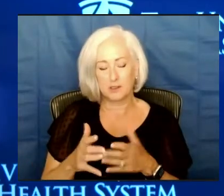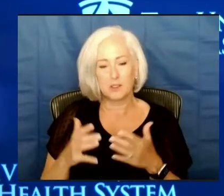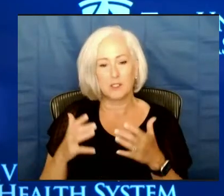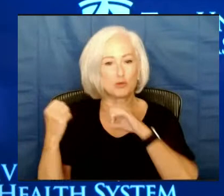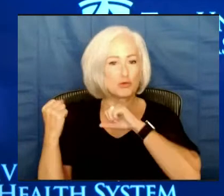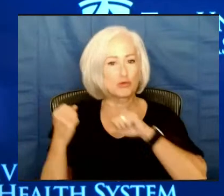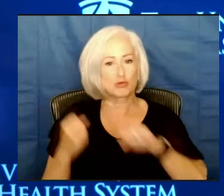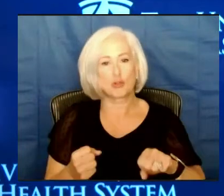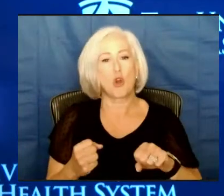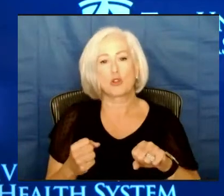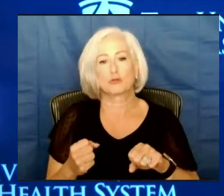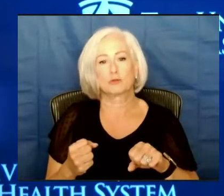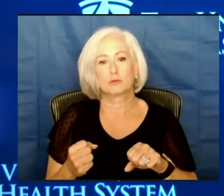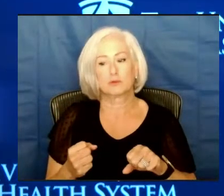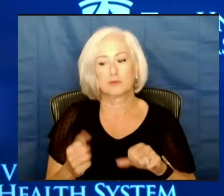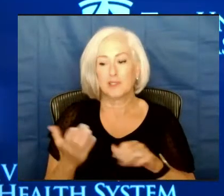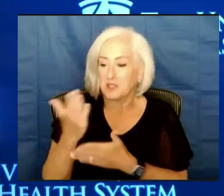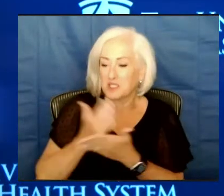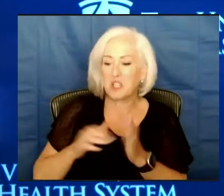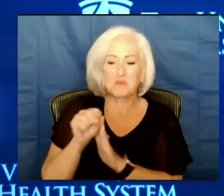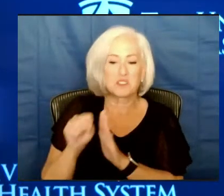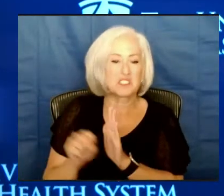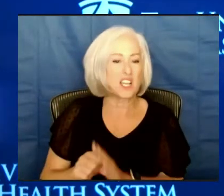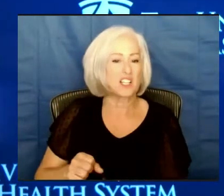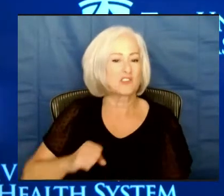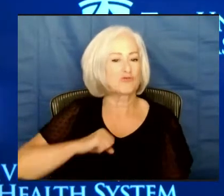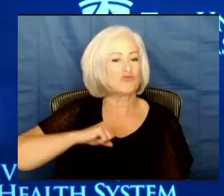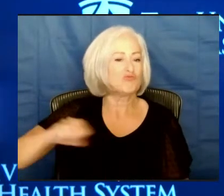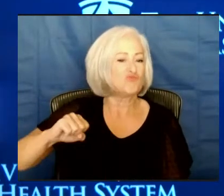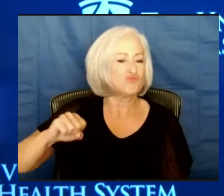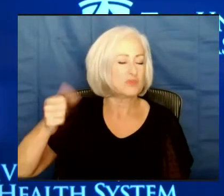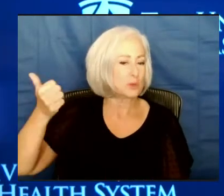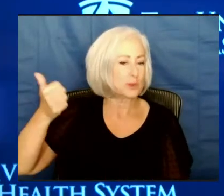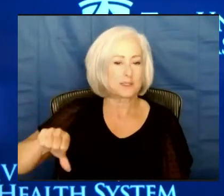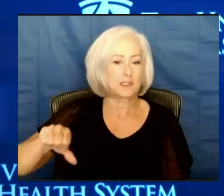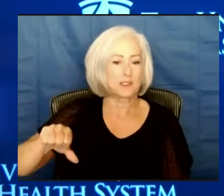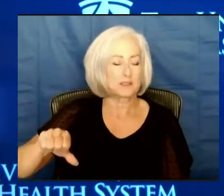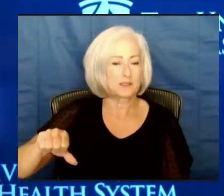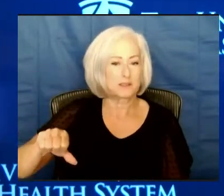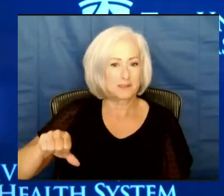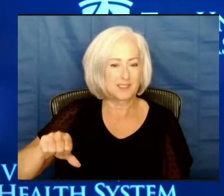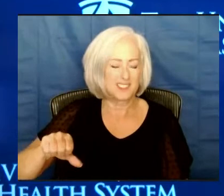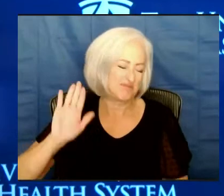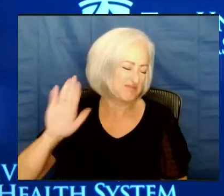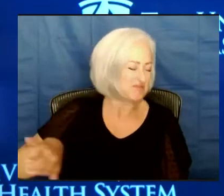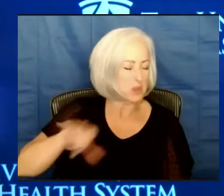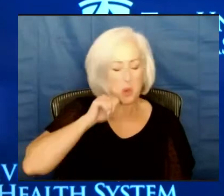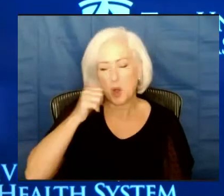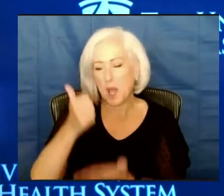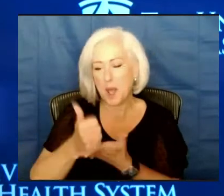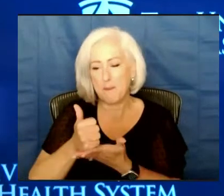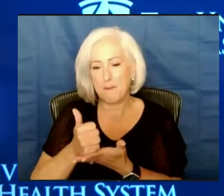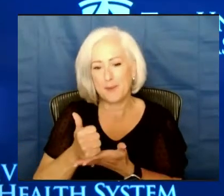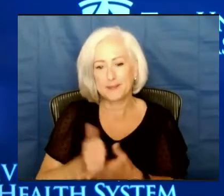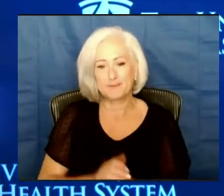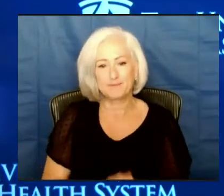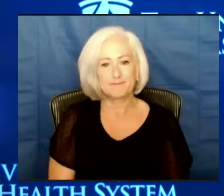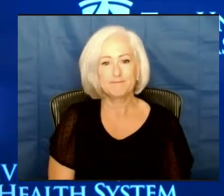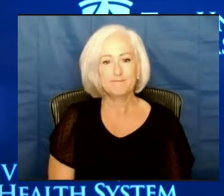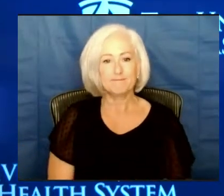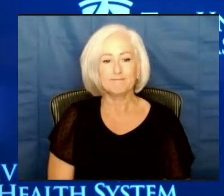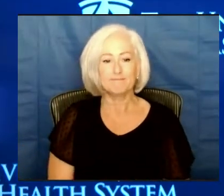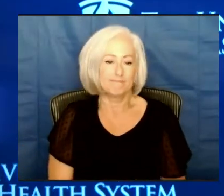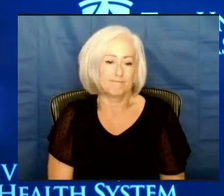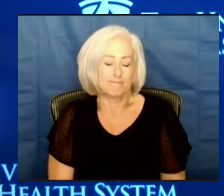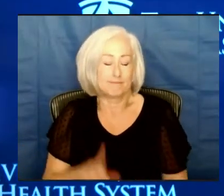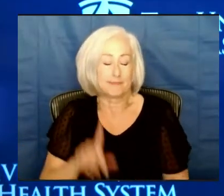that stubbornly resist it and claim that it's not going to help. And it's just, it's like, it's almost unfathomable to